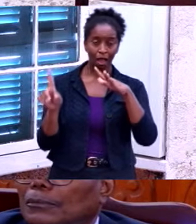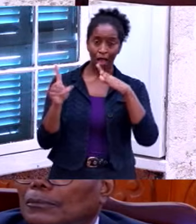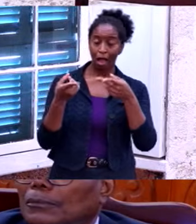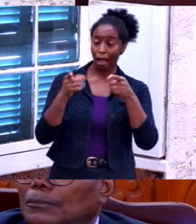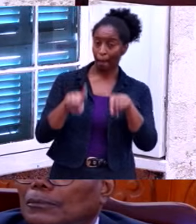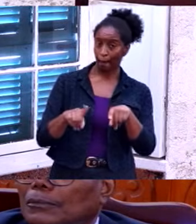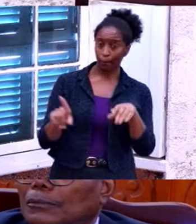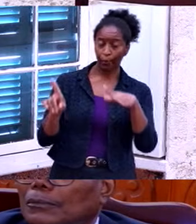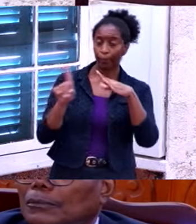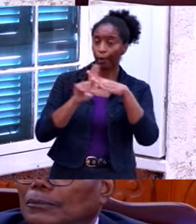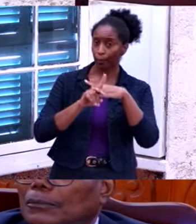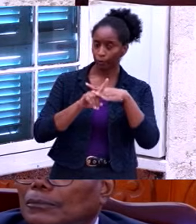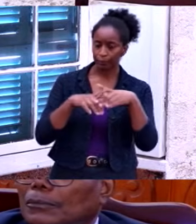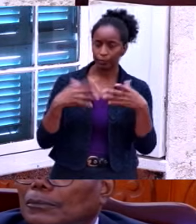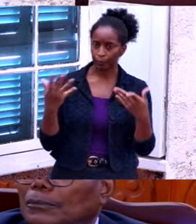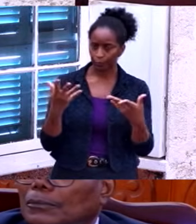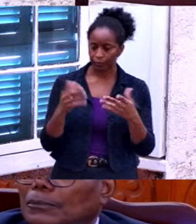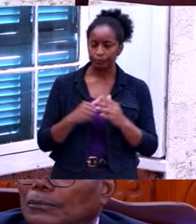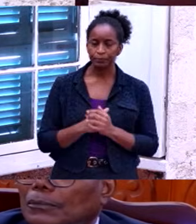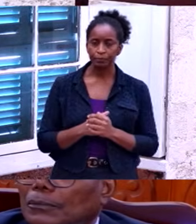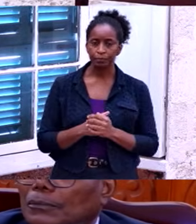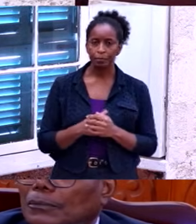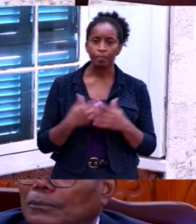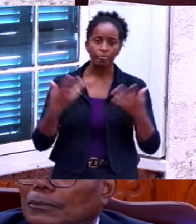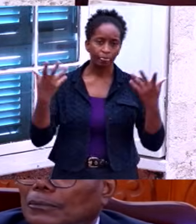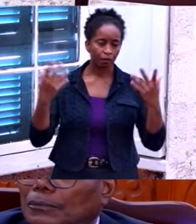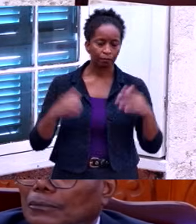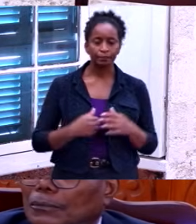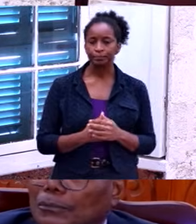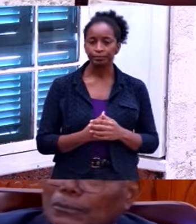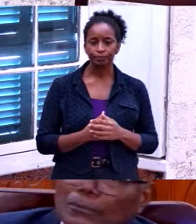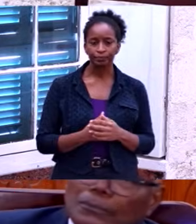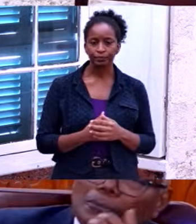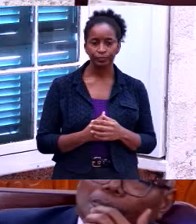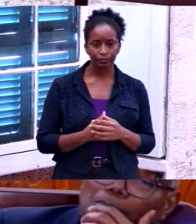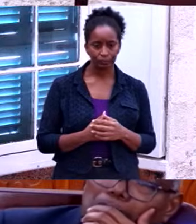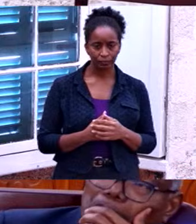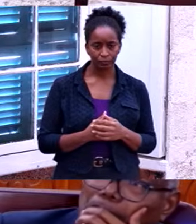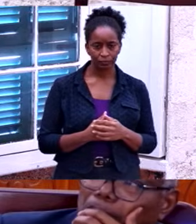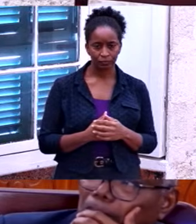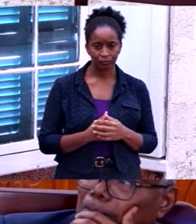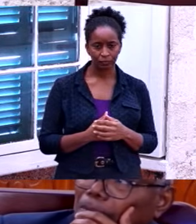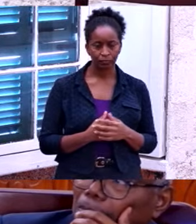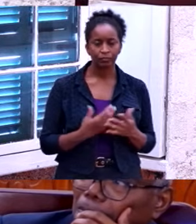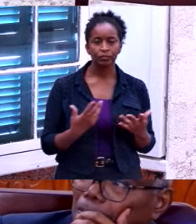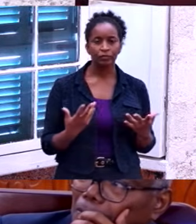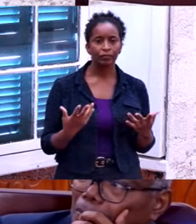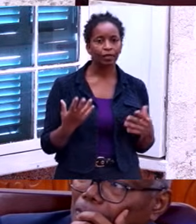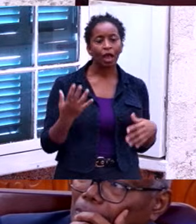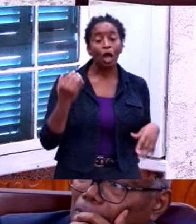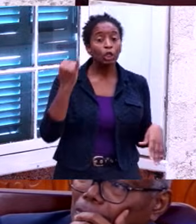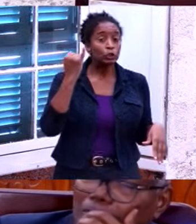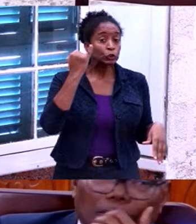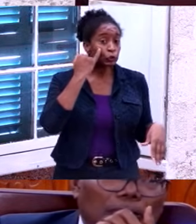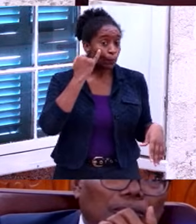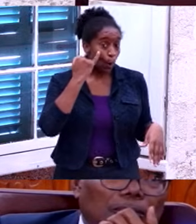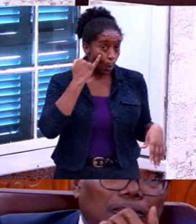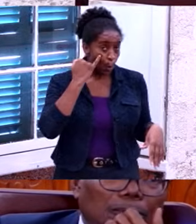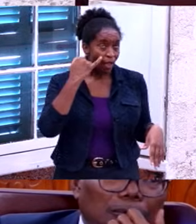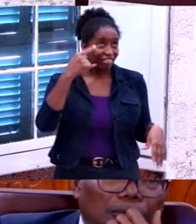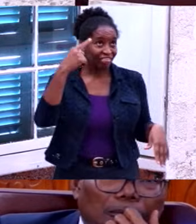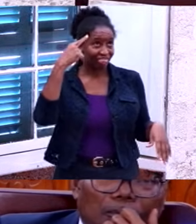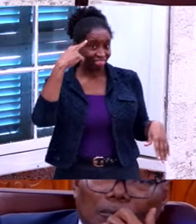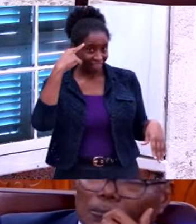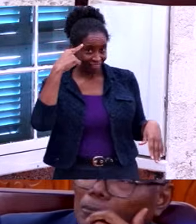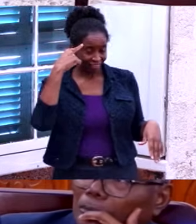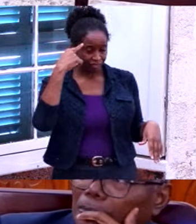Let us assume that President X, and I am deliberately not using a name, let us assume that President